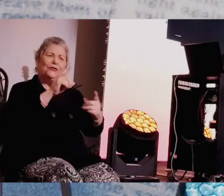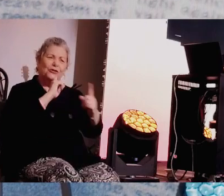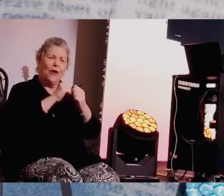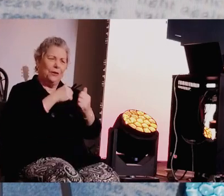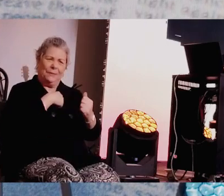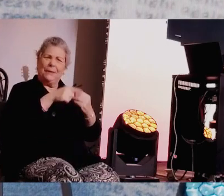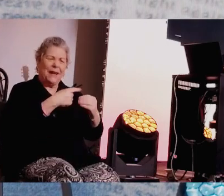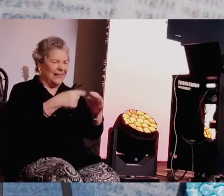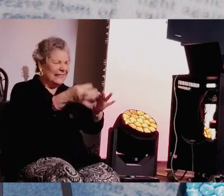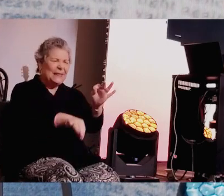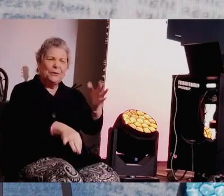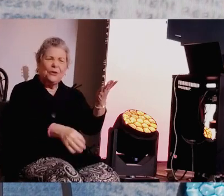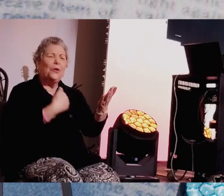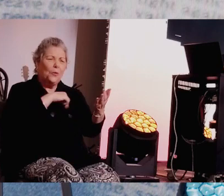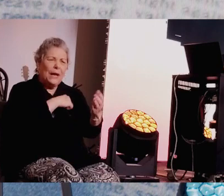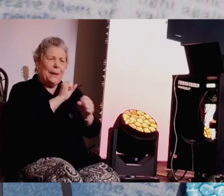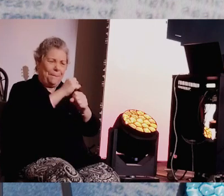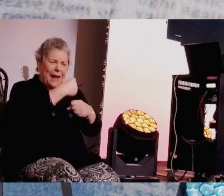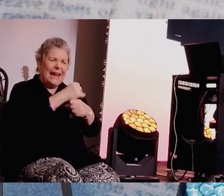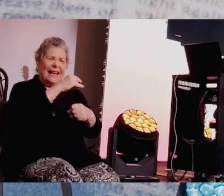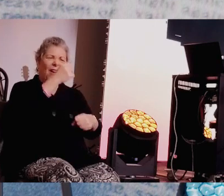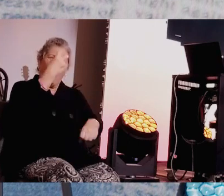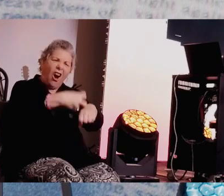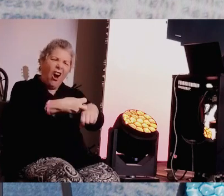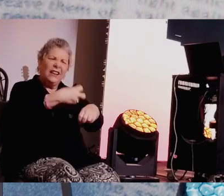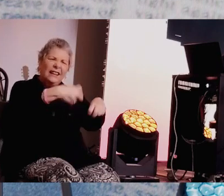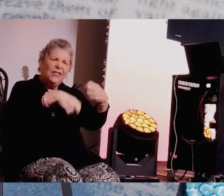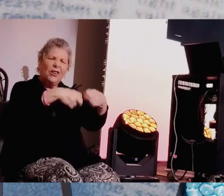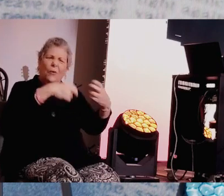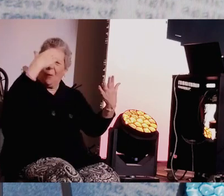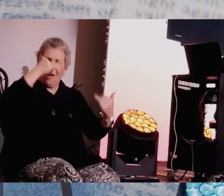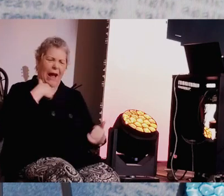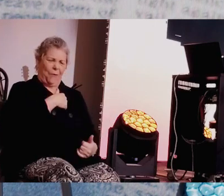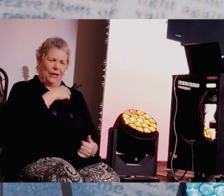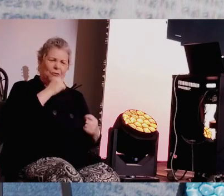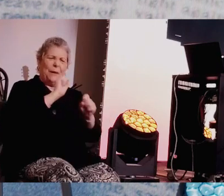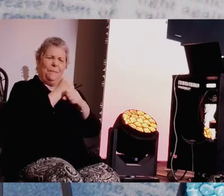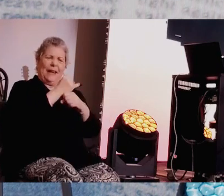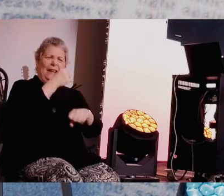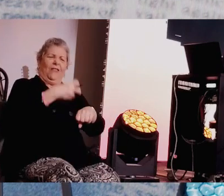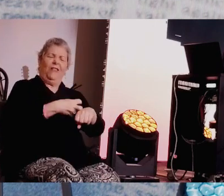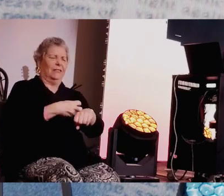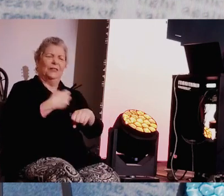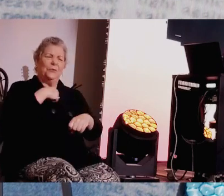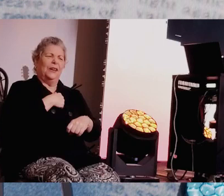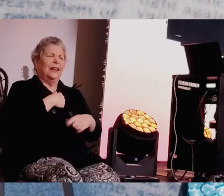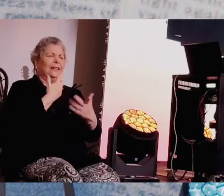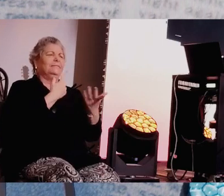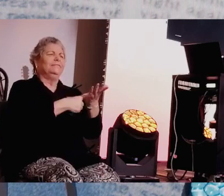It's that simple. We make it so hard. Why? We were just talking about this yesterday